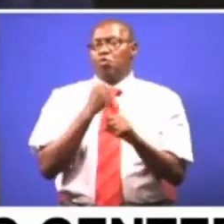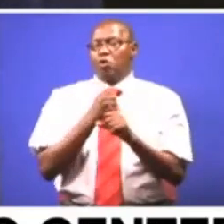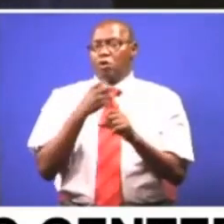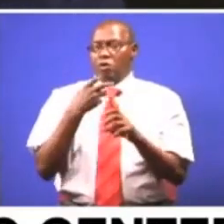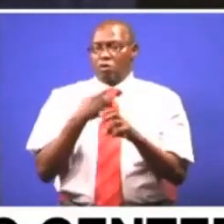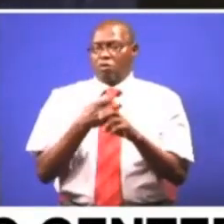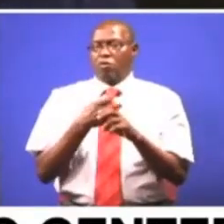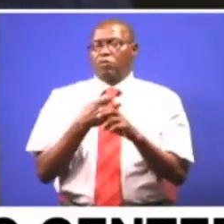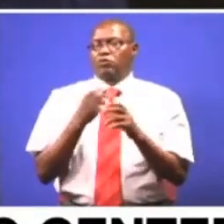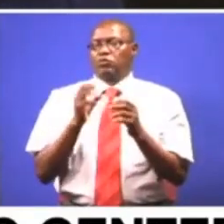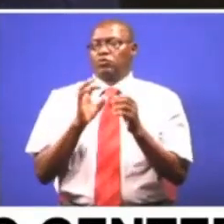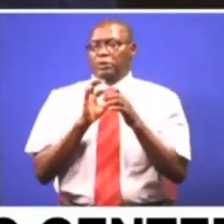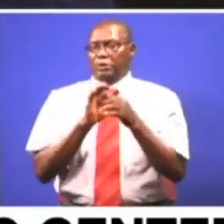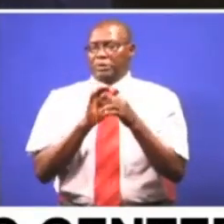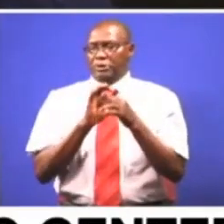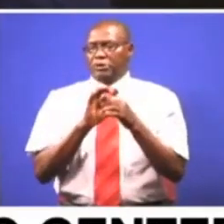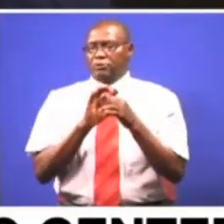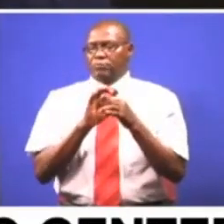engage industry.